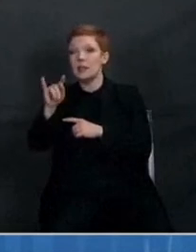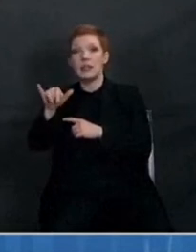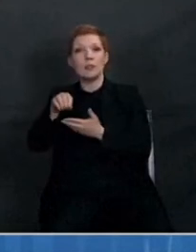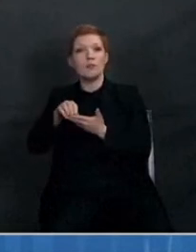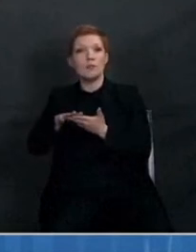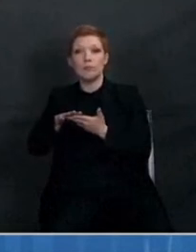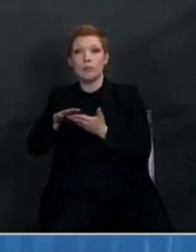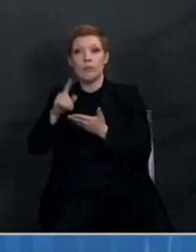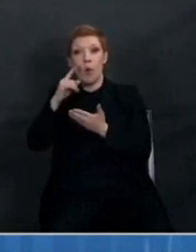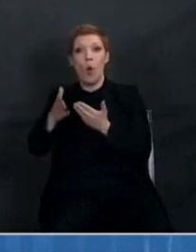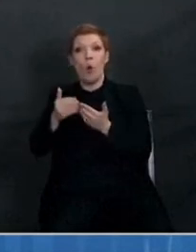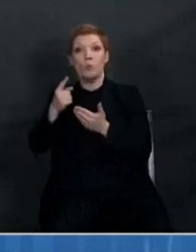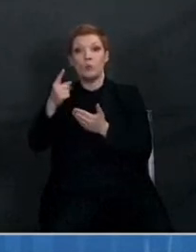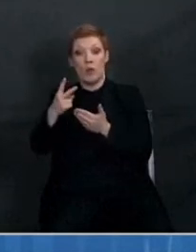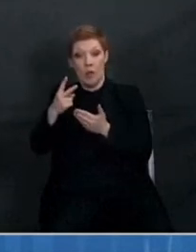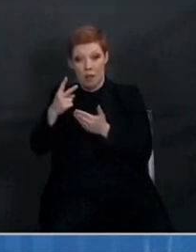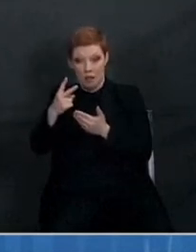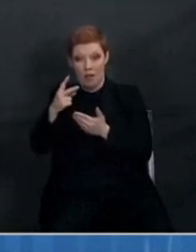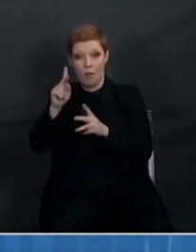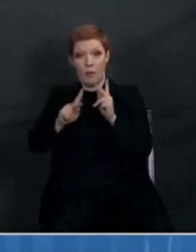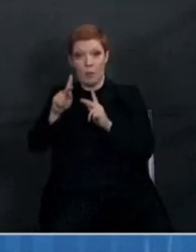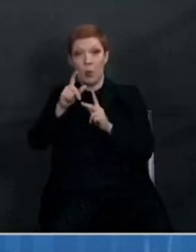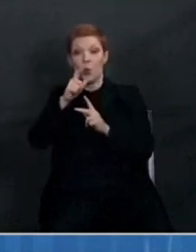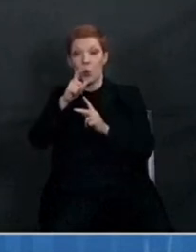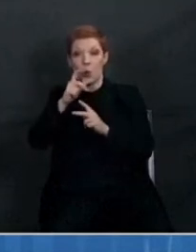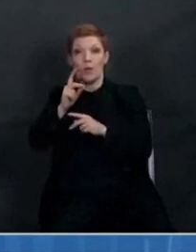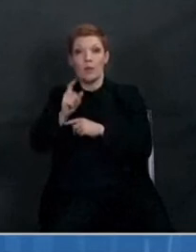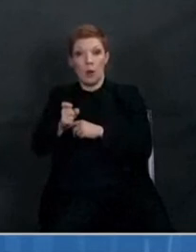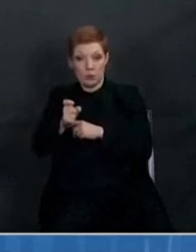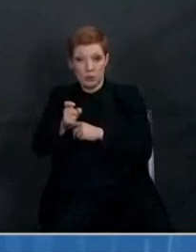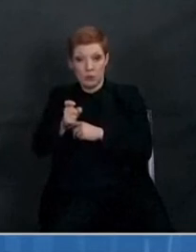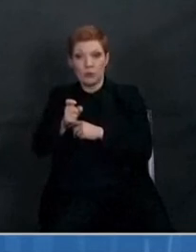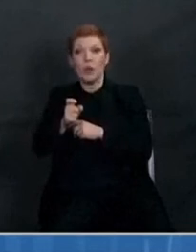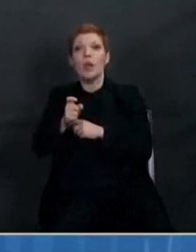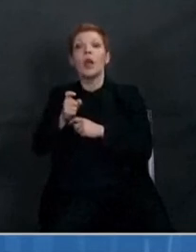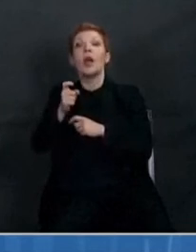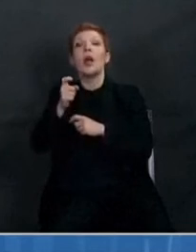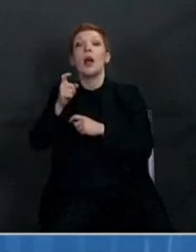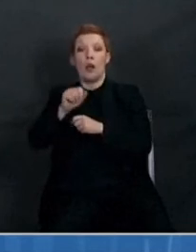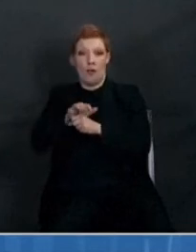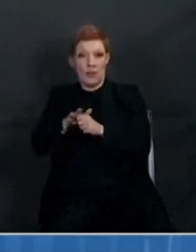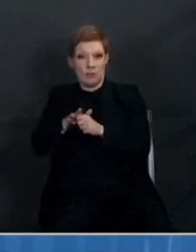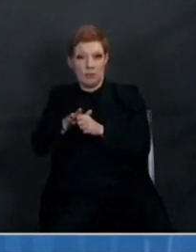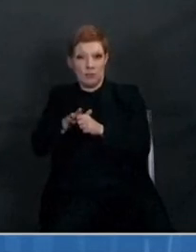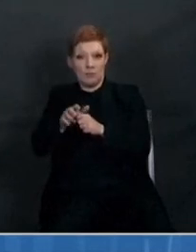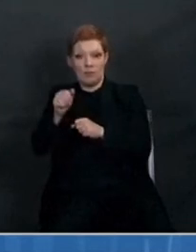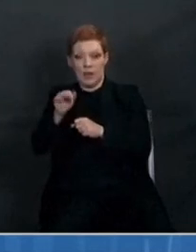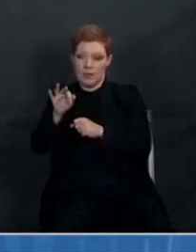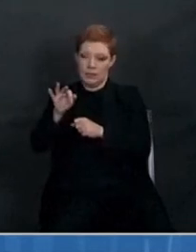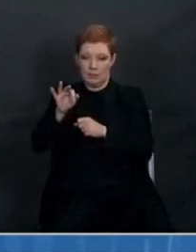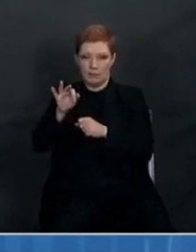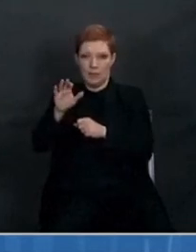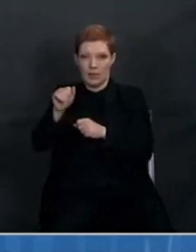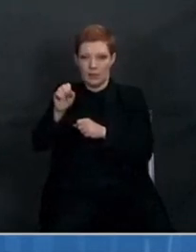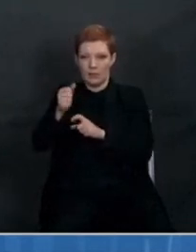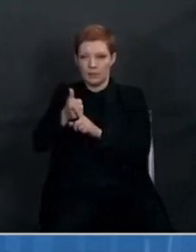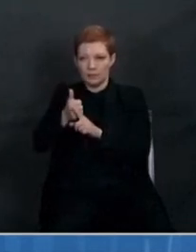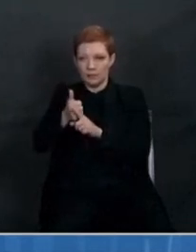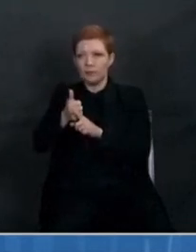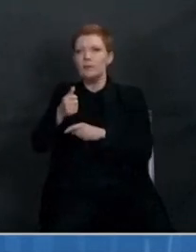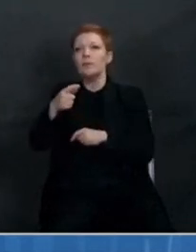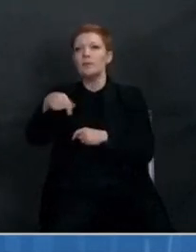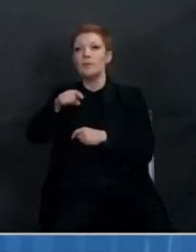nearly half the people diagnosed with COVID-19 in the country. Now that 49% of COVID-19 cases may in fact mirror the demographics